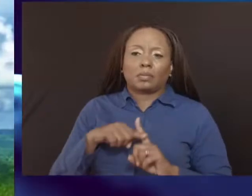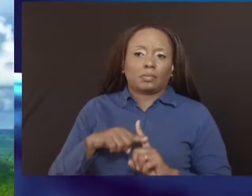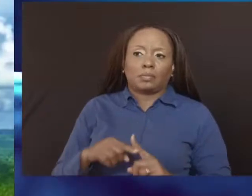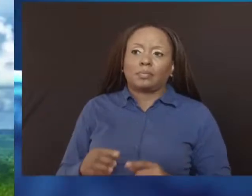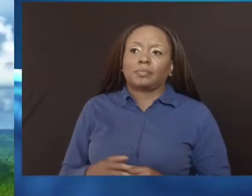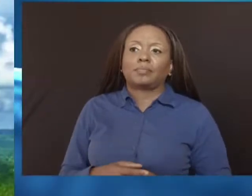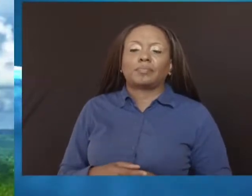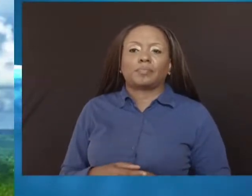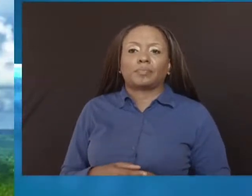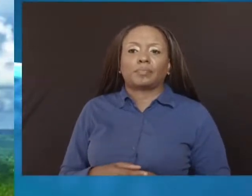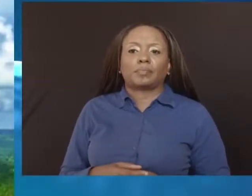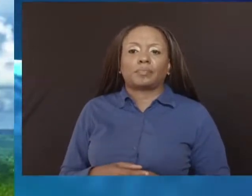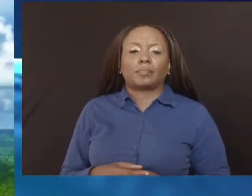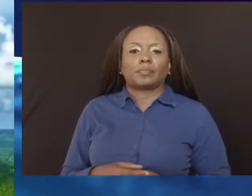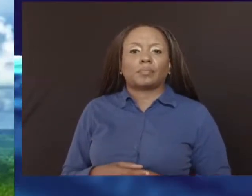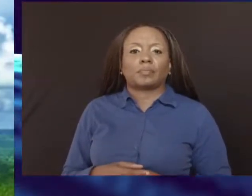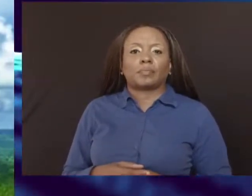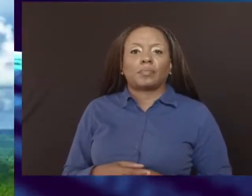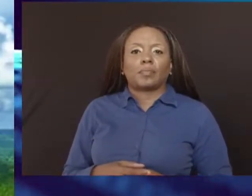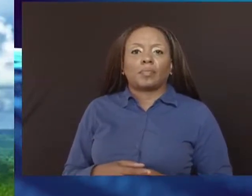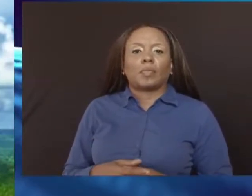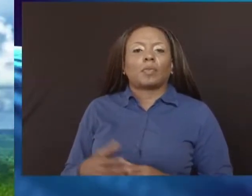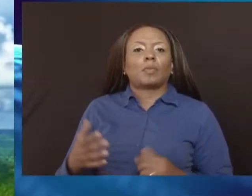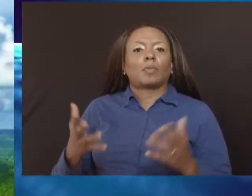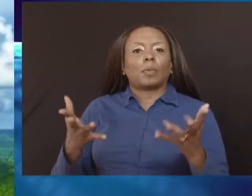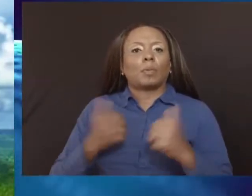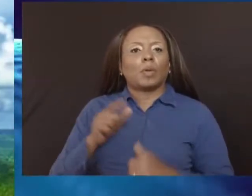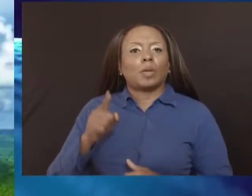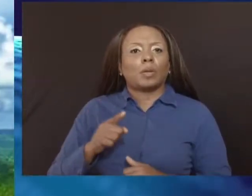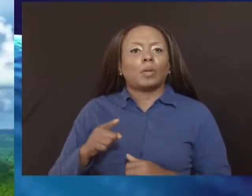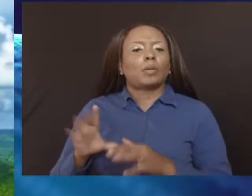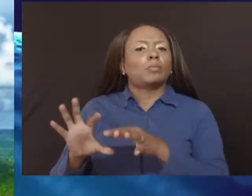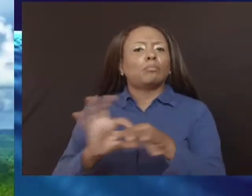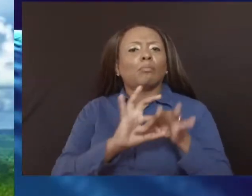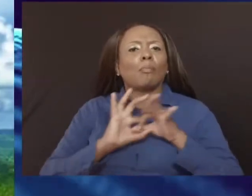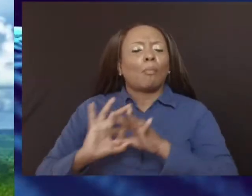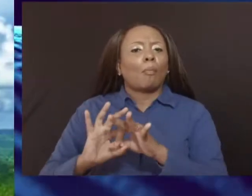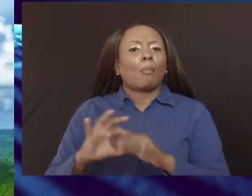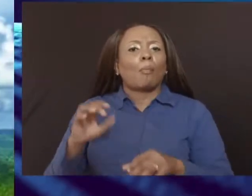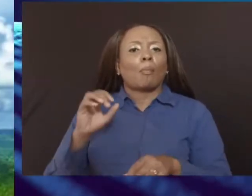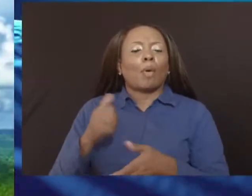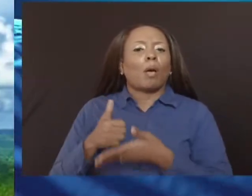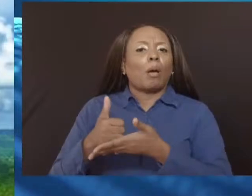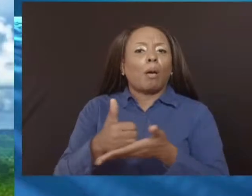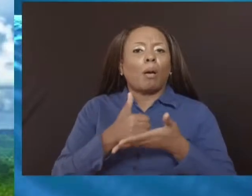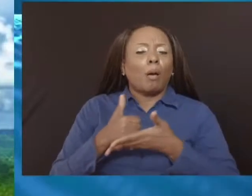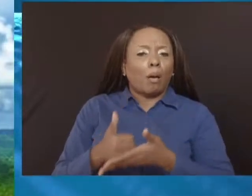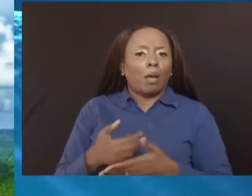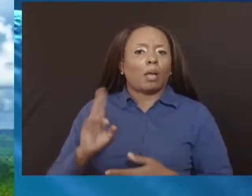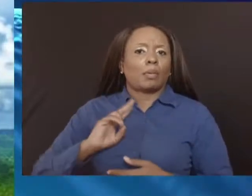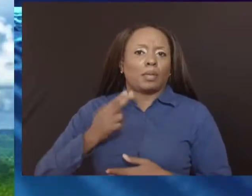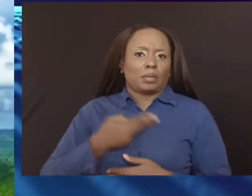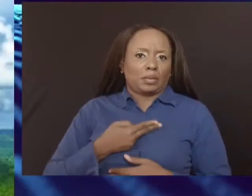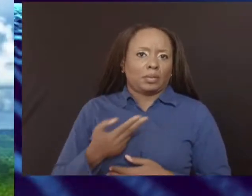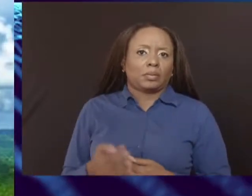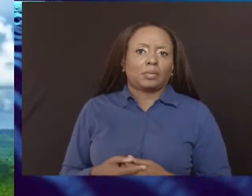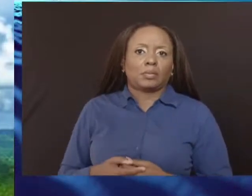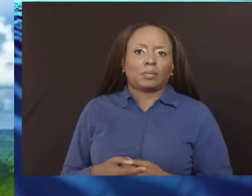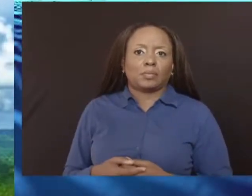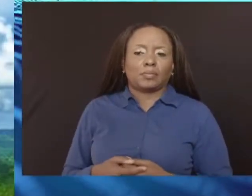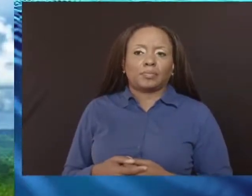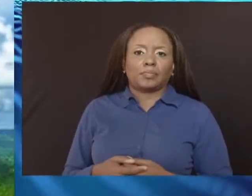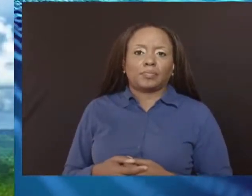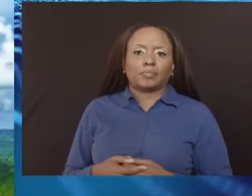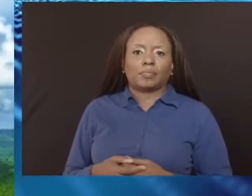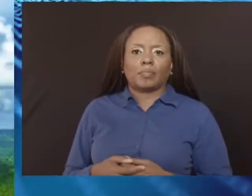we are really asking on your cooperation in community to assist us with